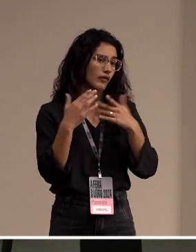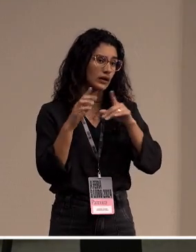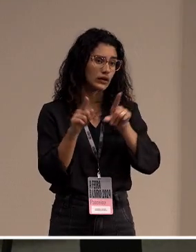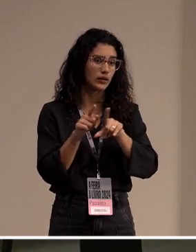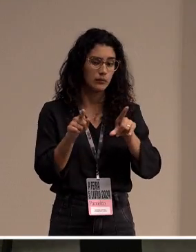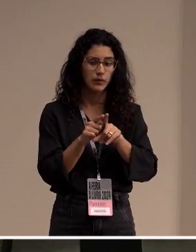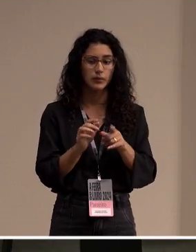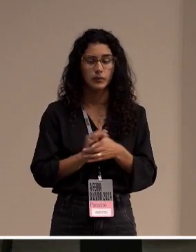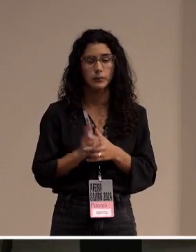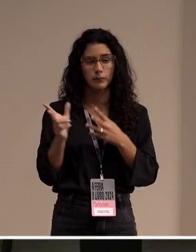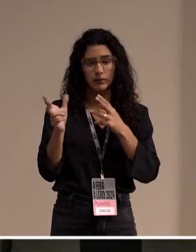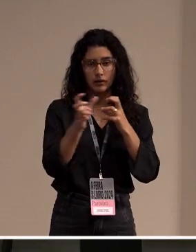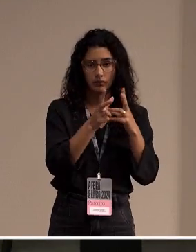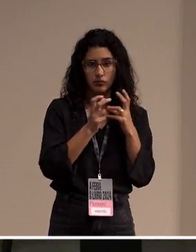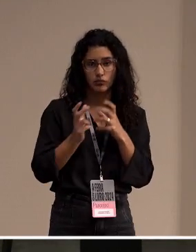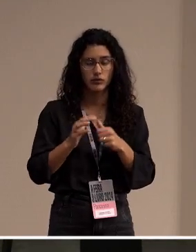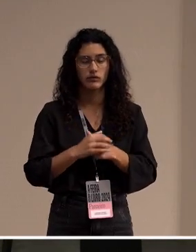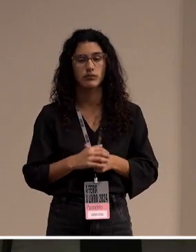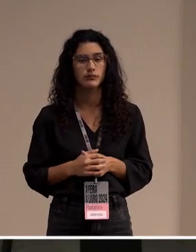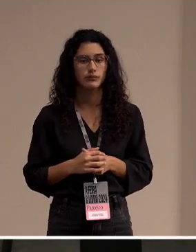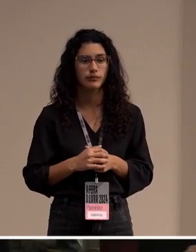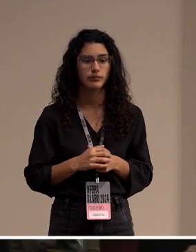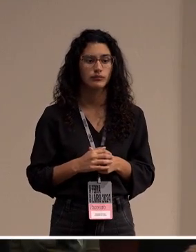de pontos de vista.